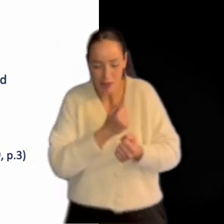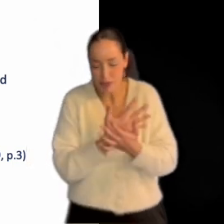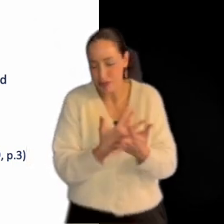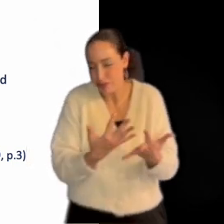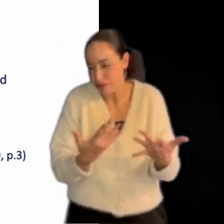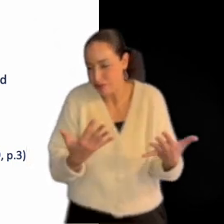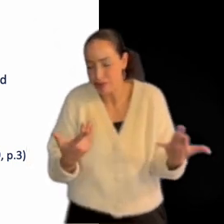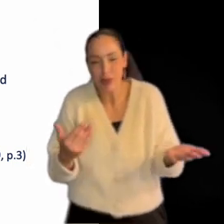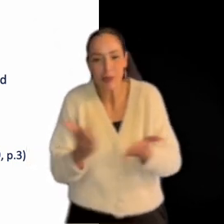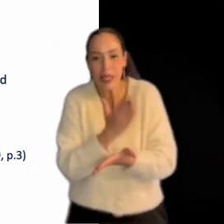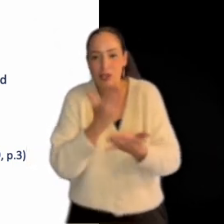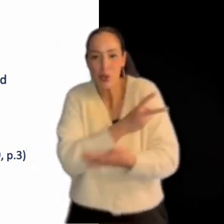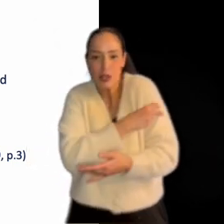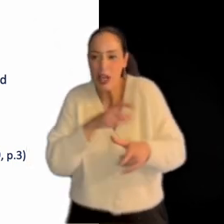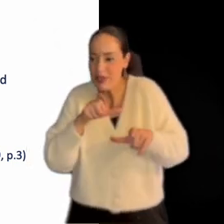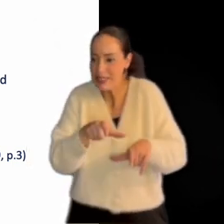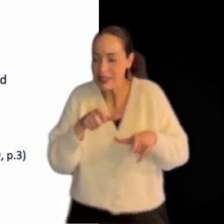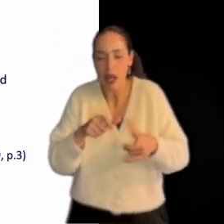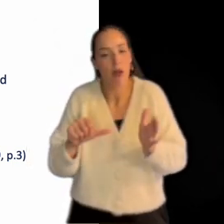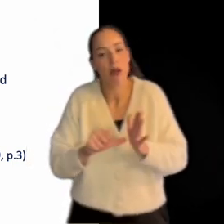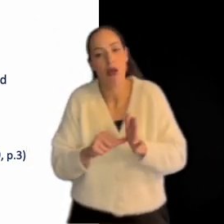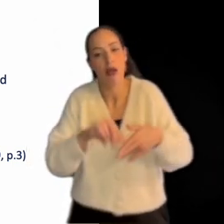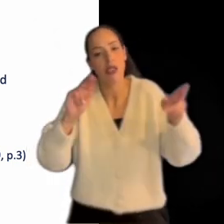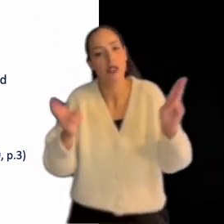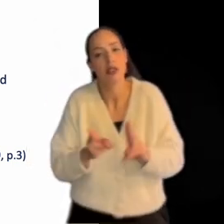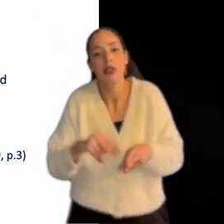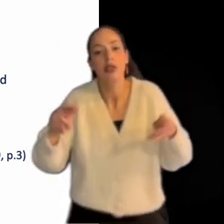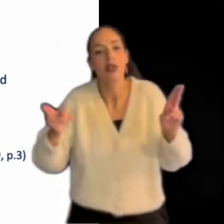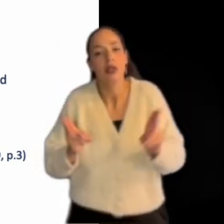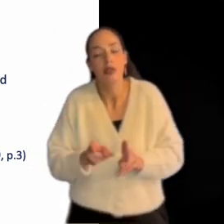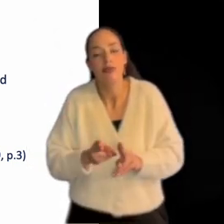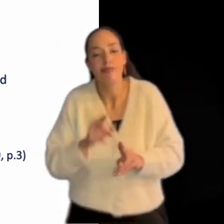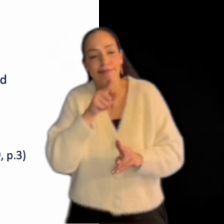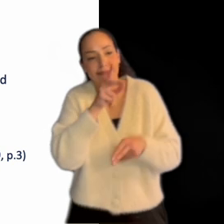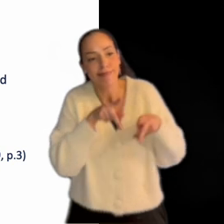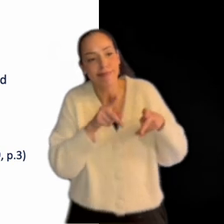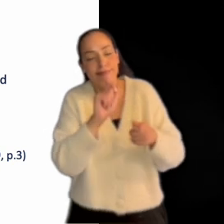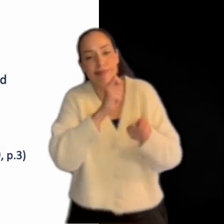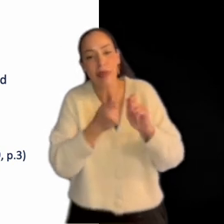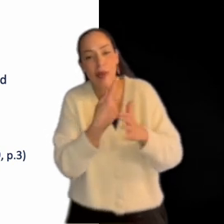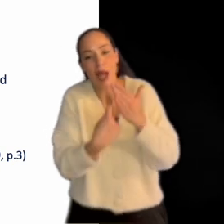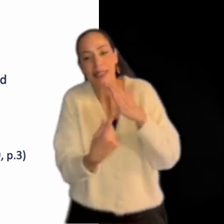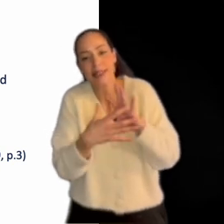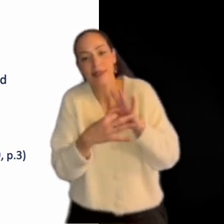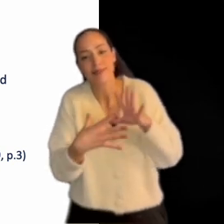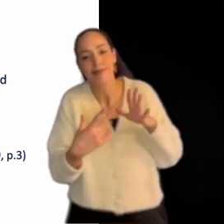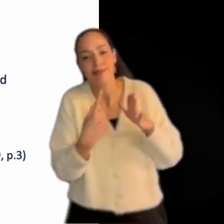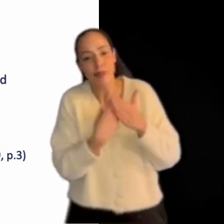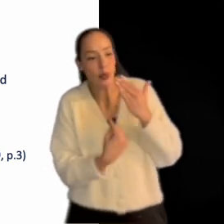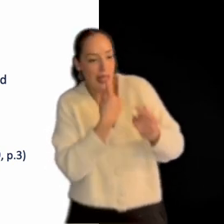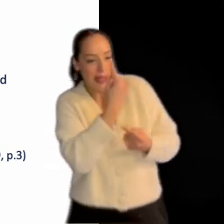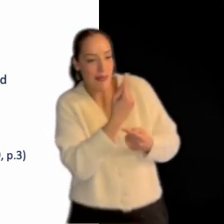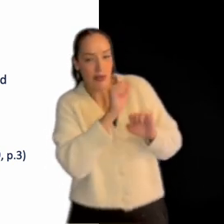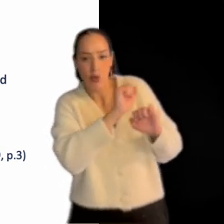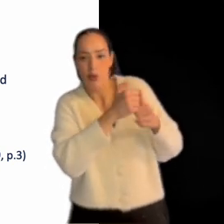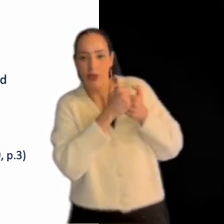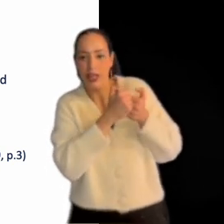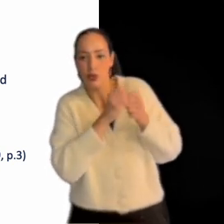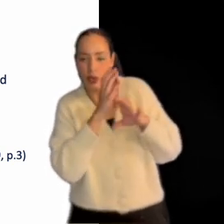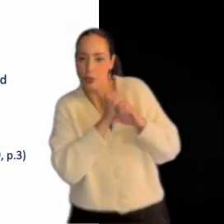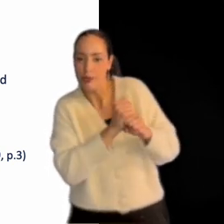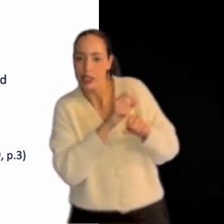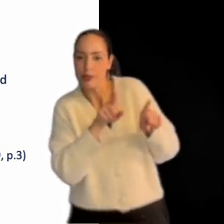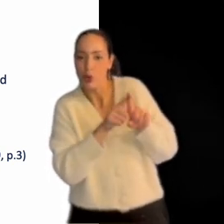become isolated and disconnected, not only from themselves, their own values and commitment, but from those who operate in the space around